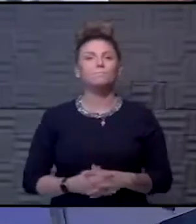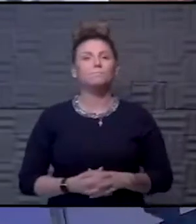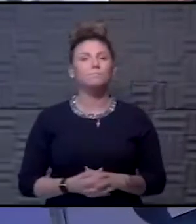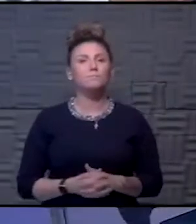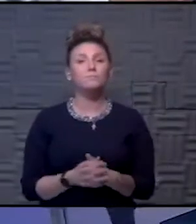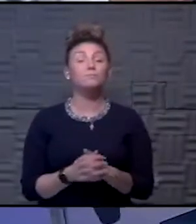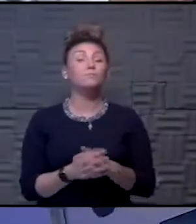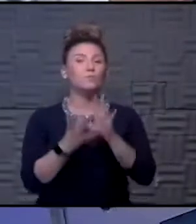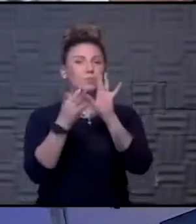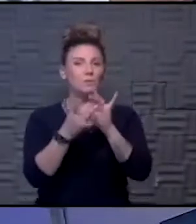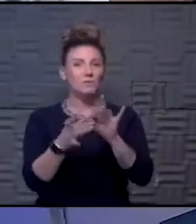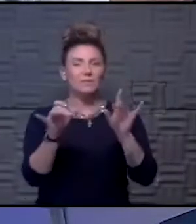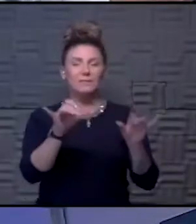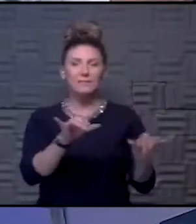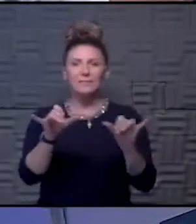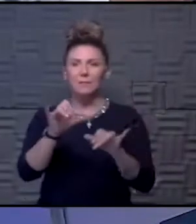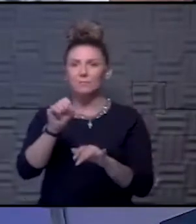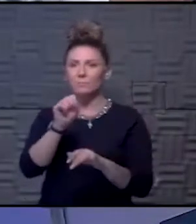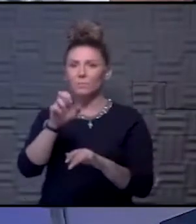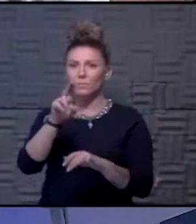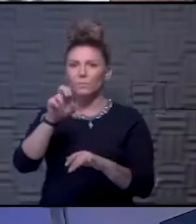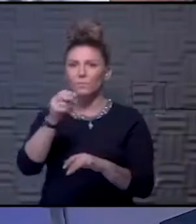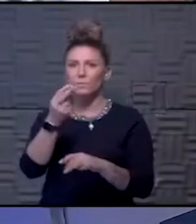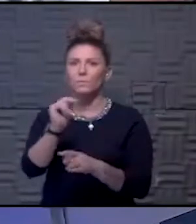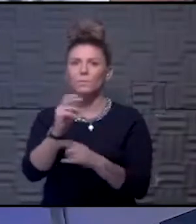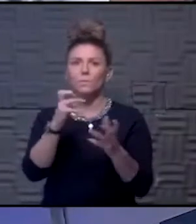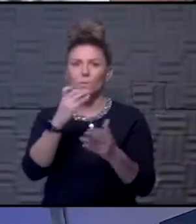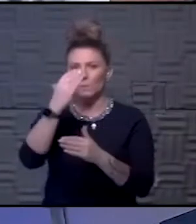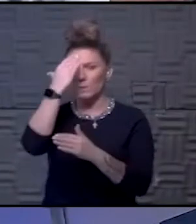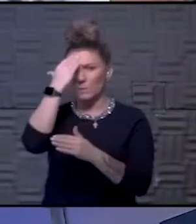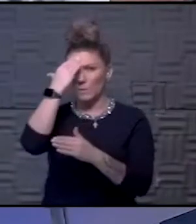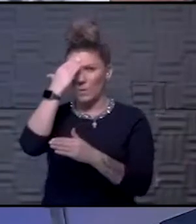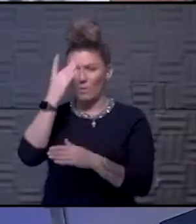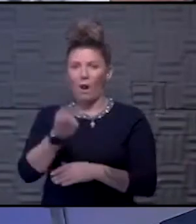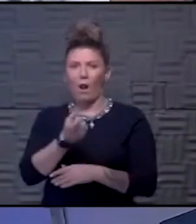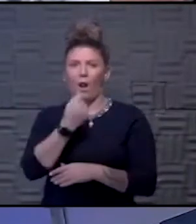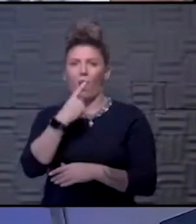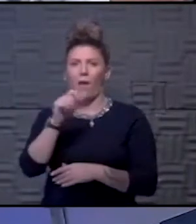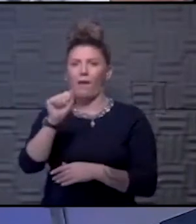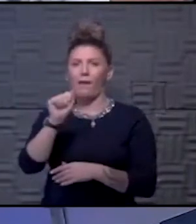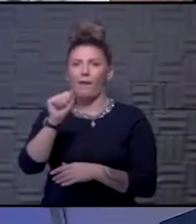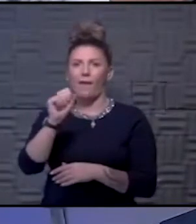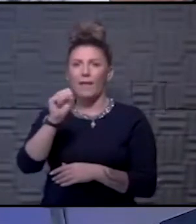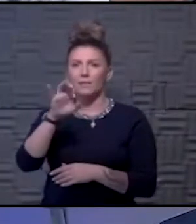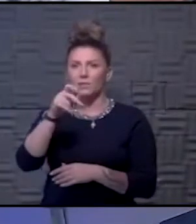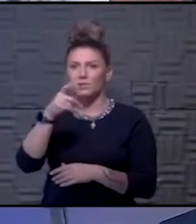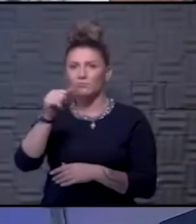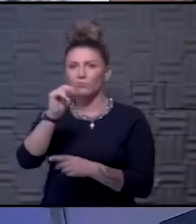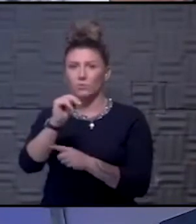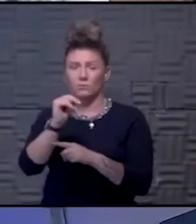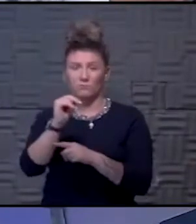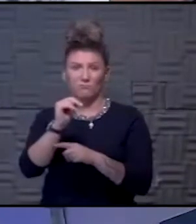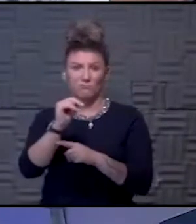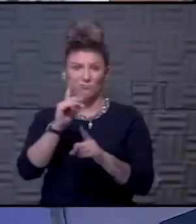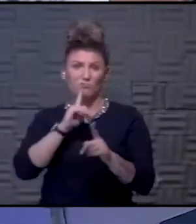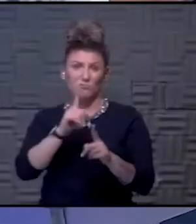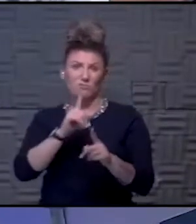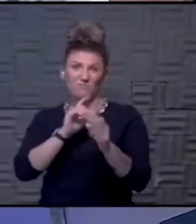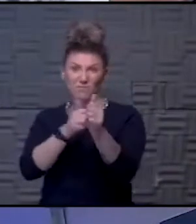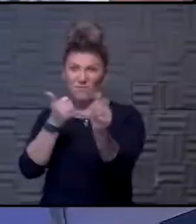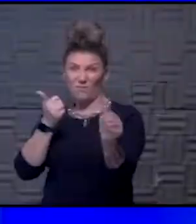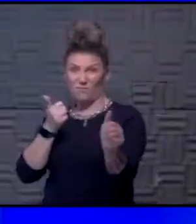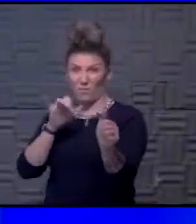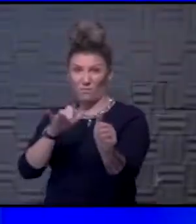Along that line, Susan wants to know, should I take an aspirin before I get the vaccine to avoid blood clotting? I'm